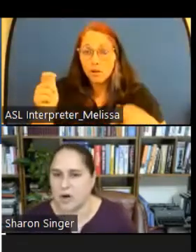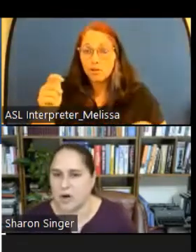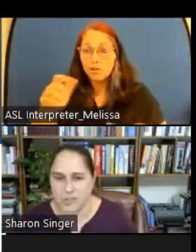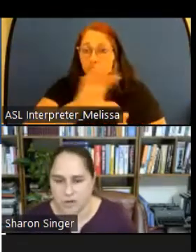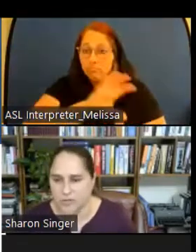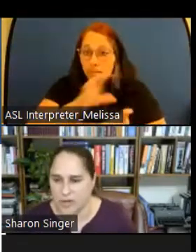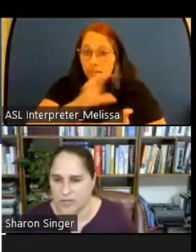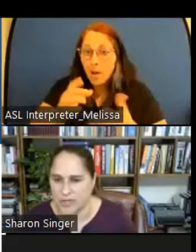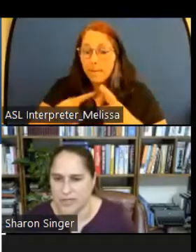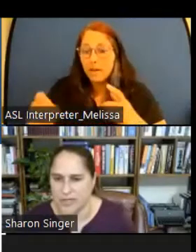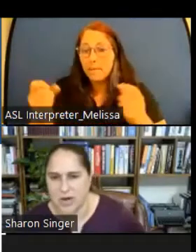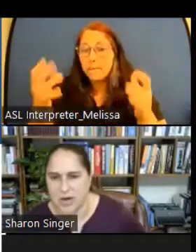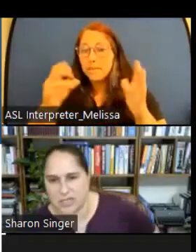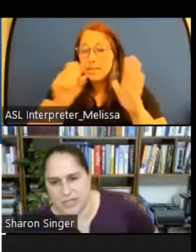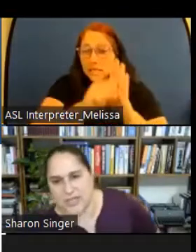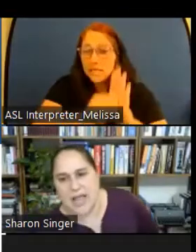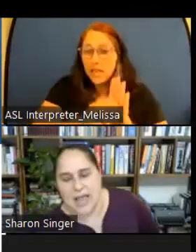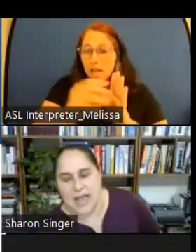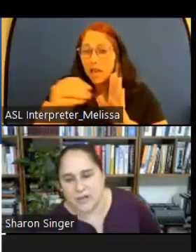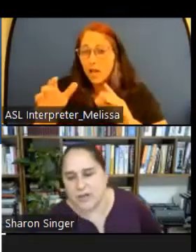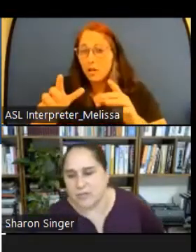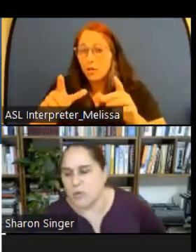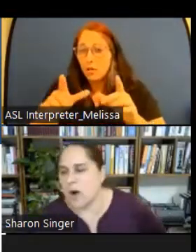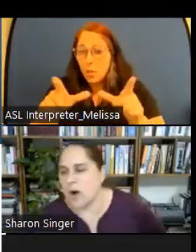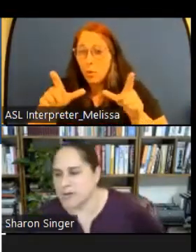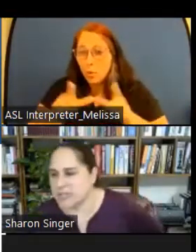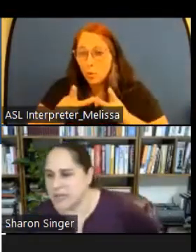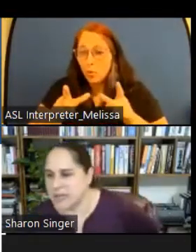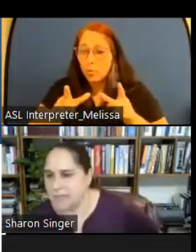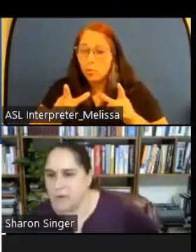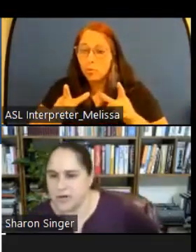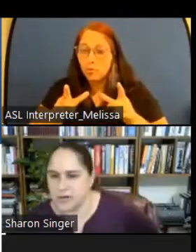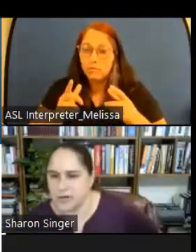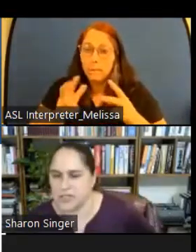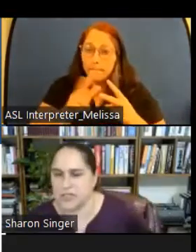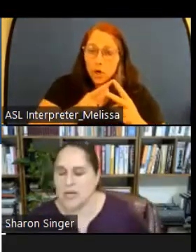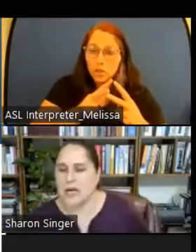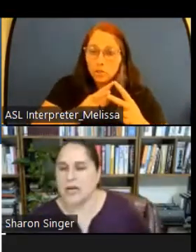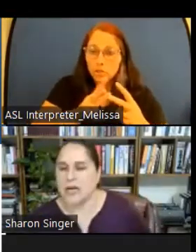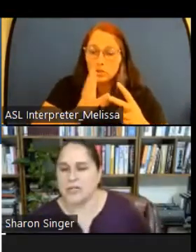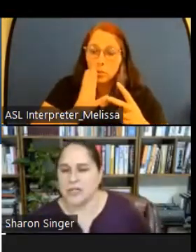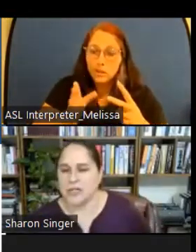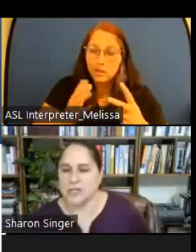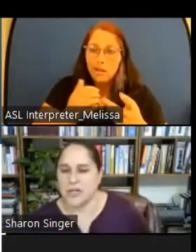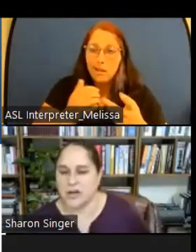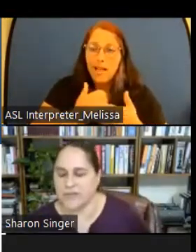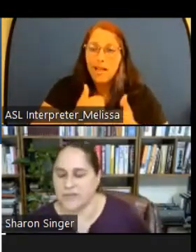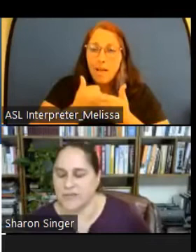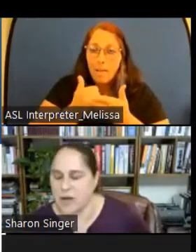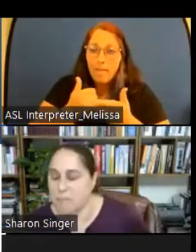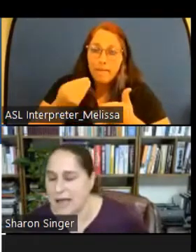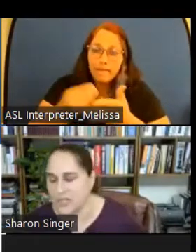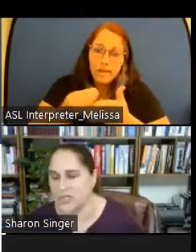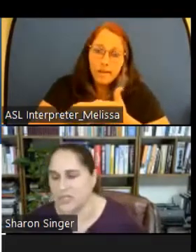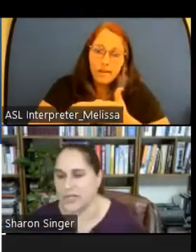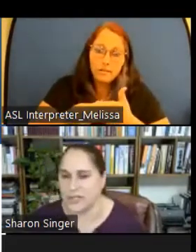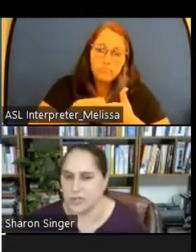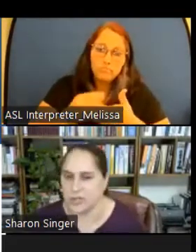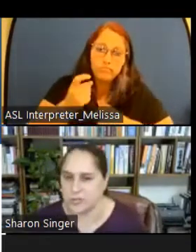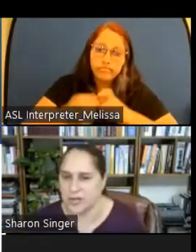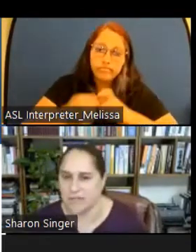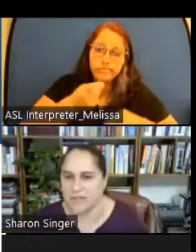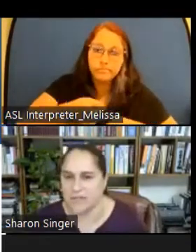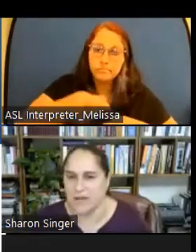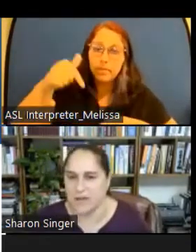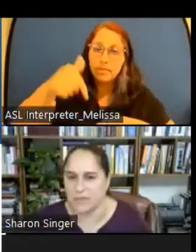that also fund these projects and are required to be partners in terms of match and in